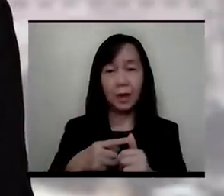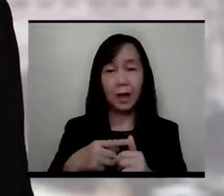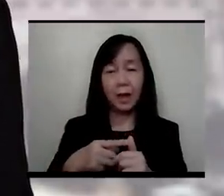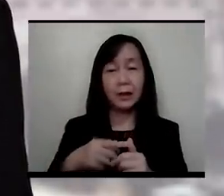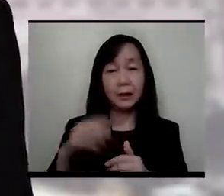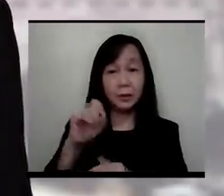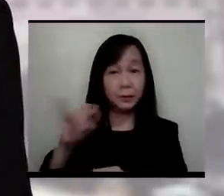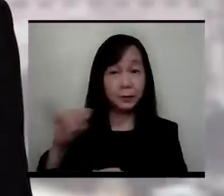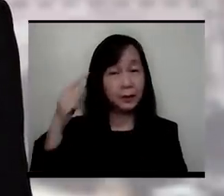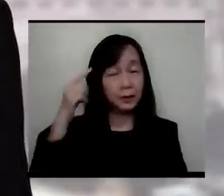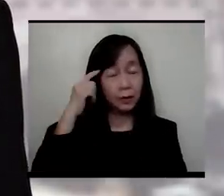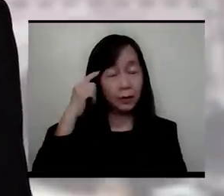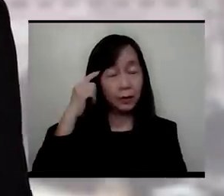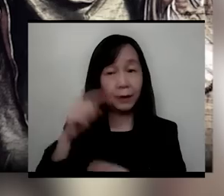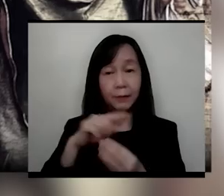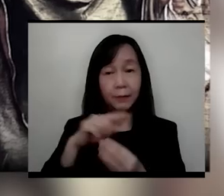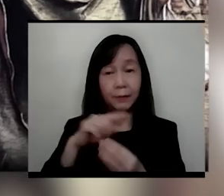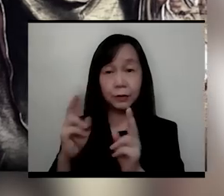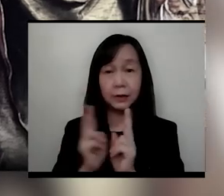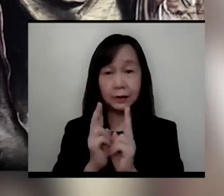unity Within the church